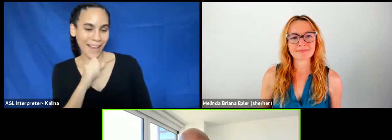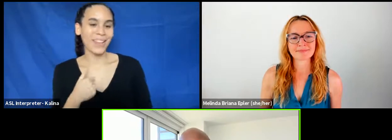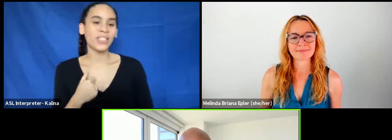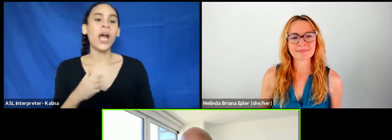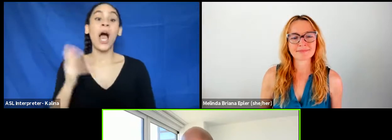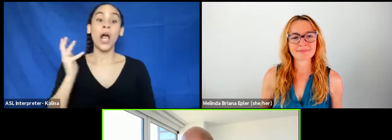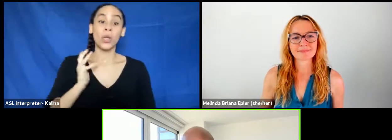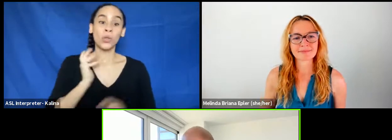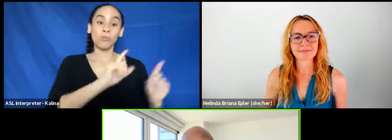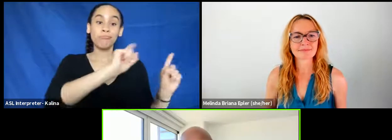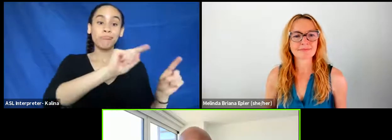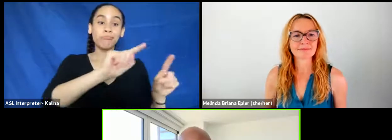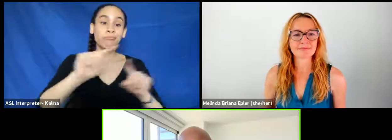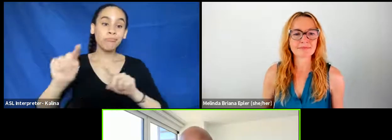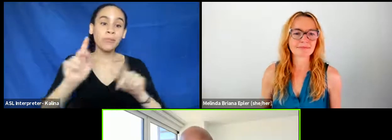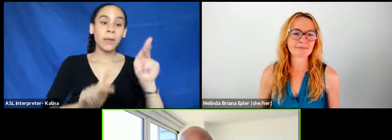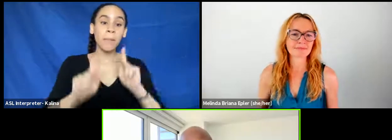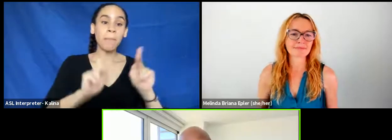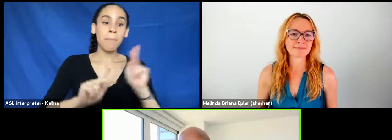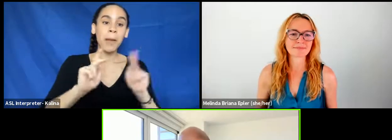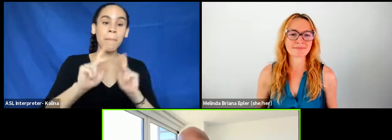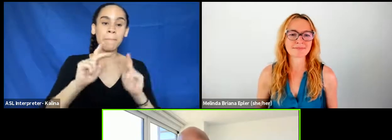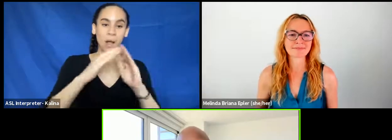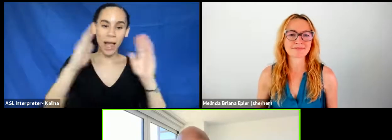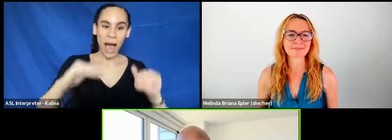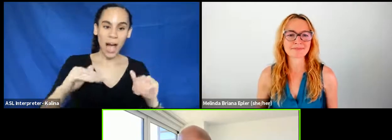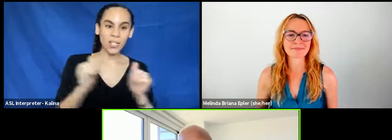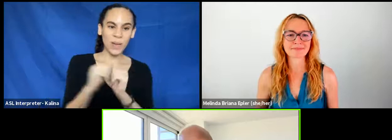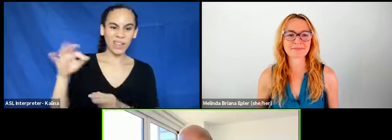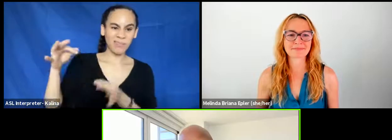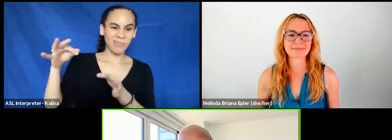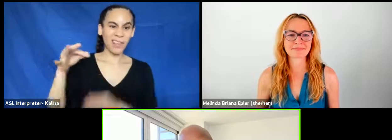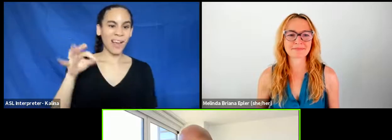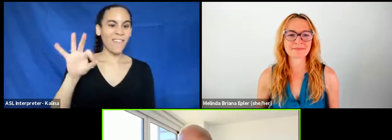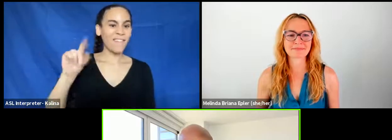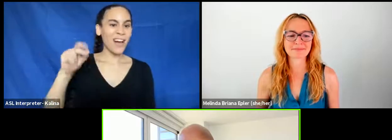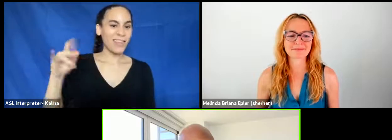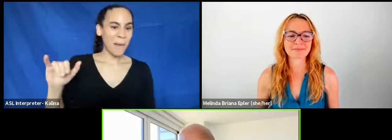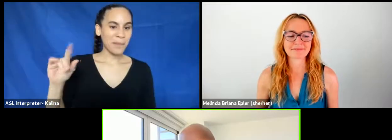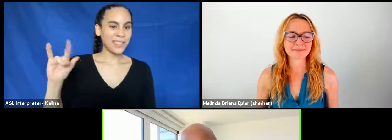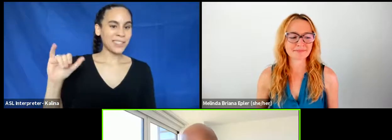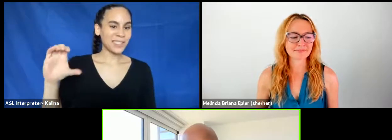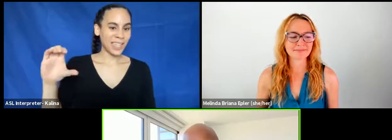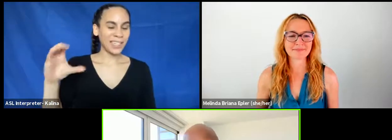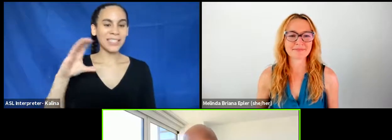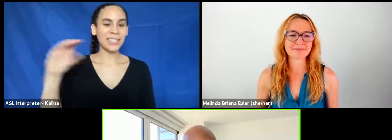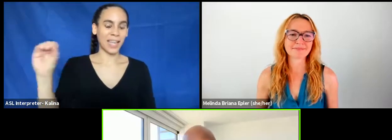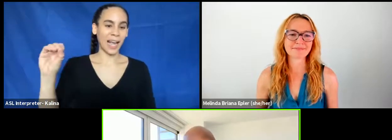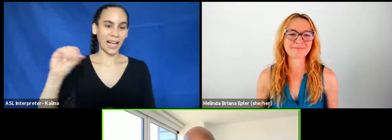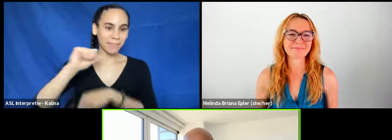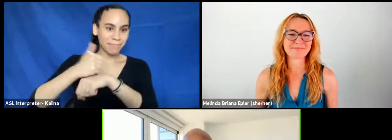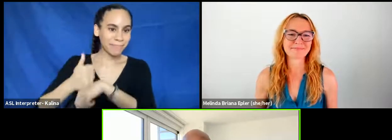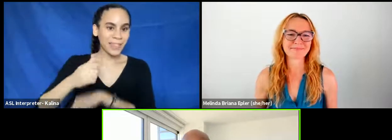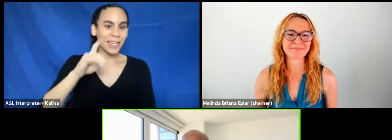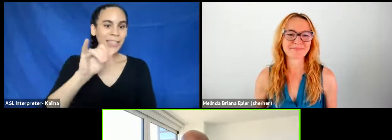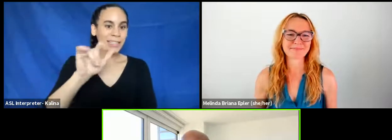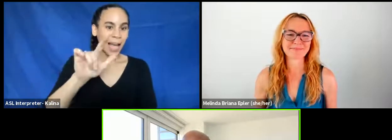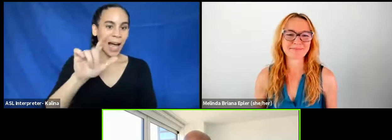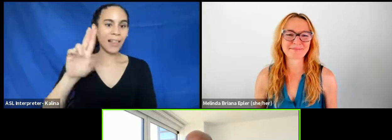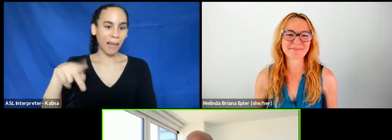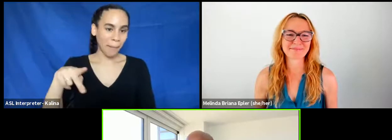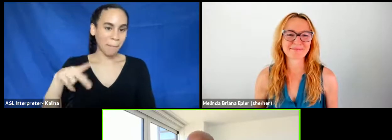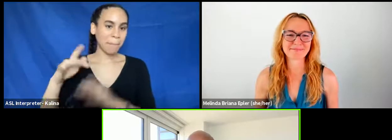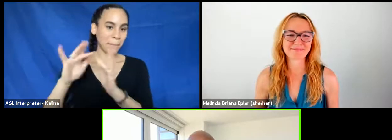people's houses with a floppy disk to connect them, help them get dial-up internet service. So that's showing my age